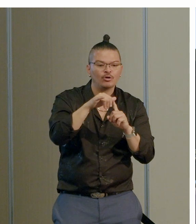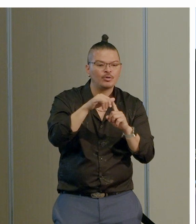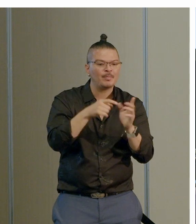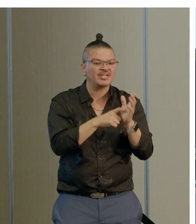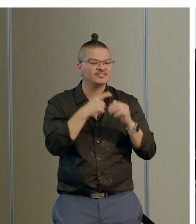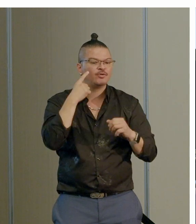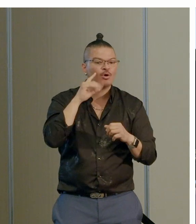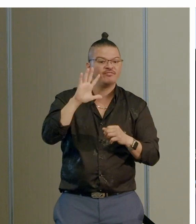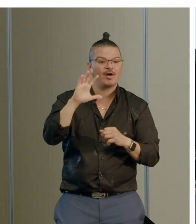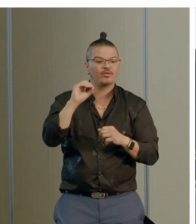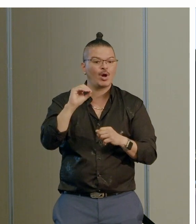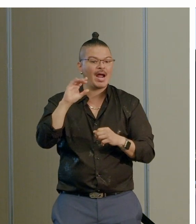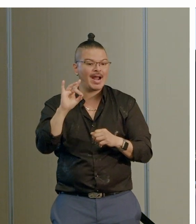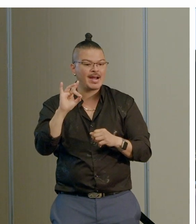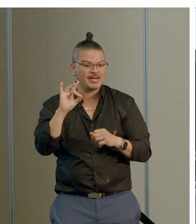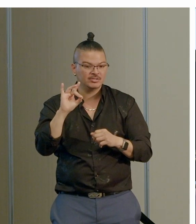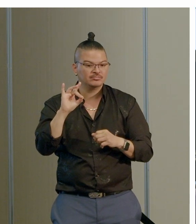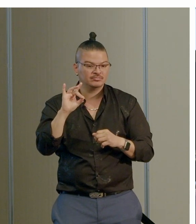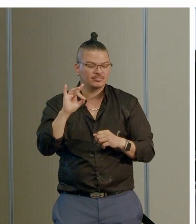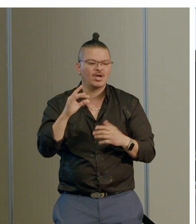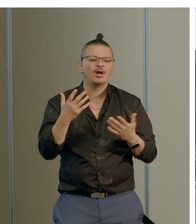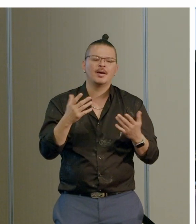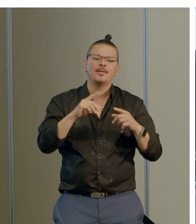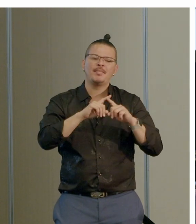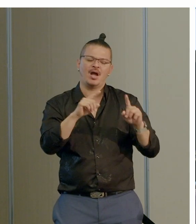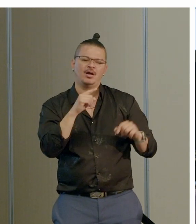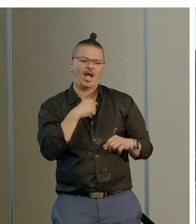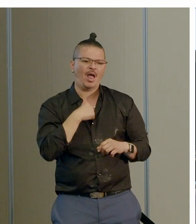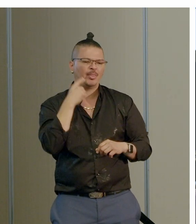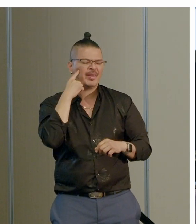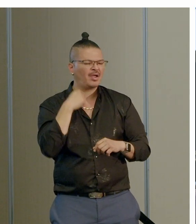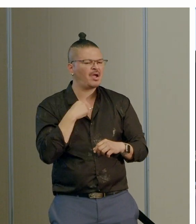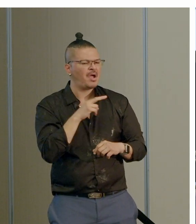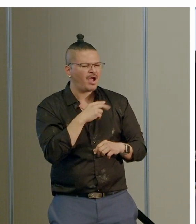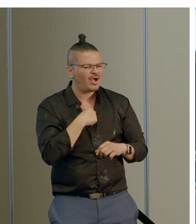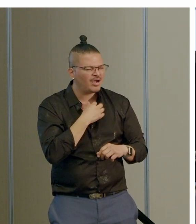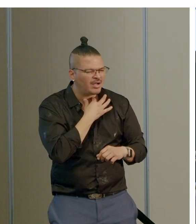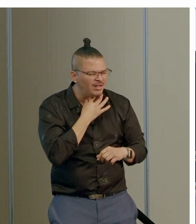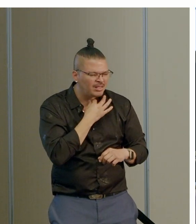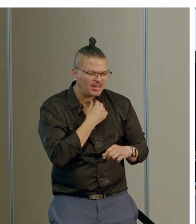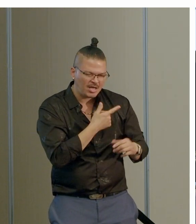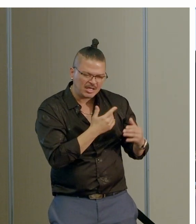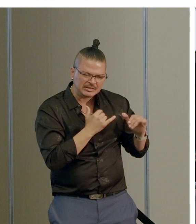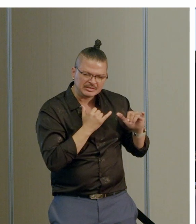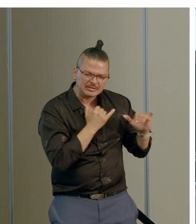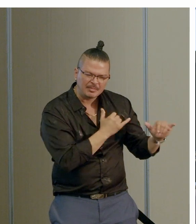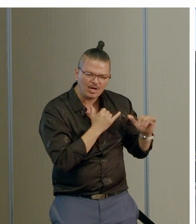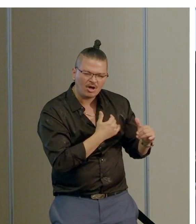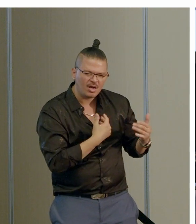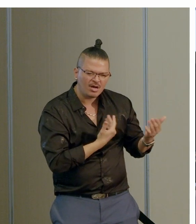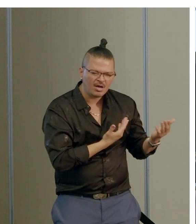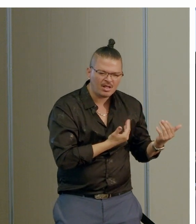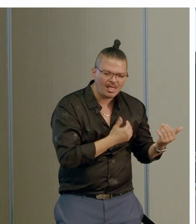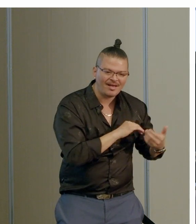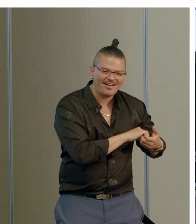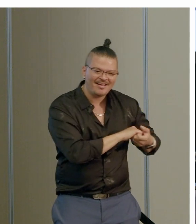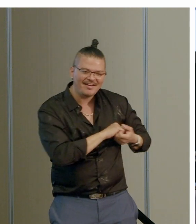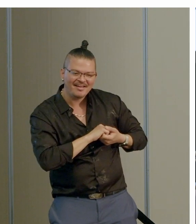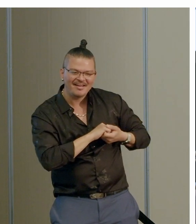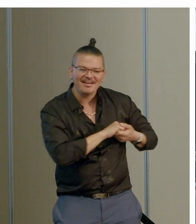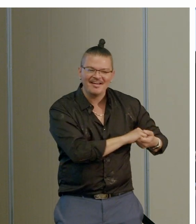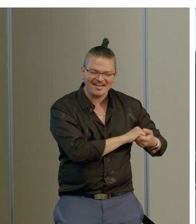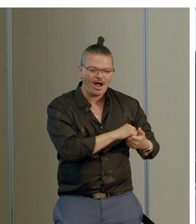similarity here. And I thought that it was intriguing and wonderful, because I always collaborate with federal colleagues